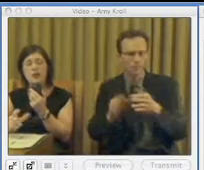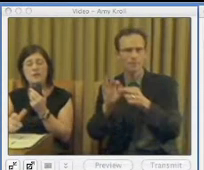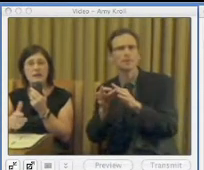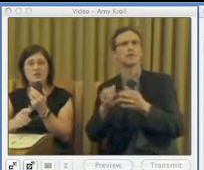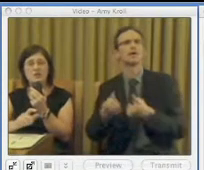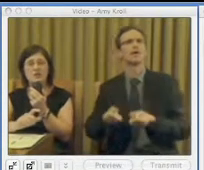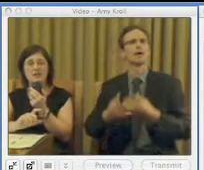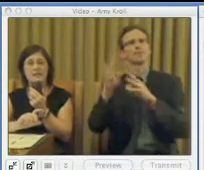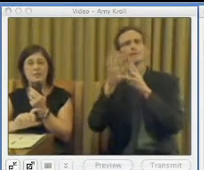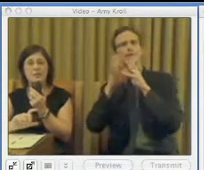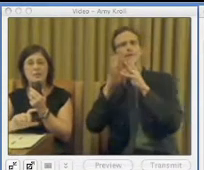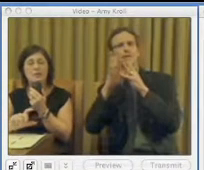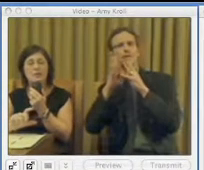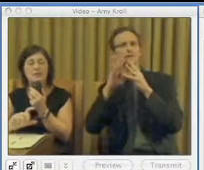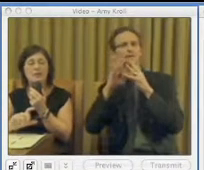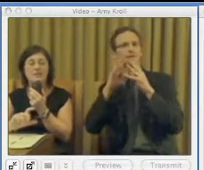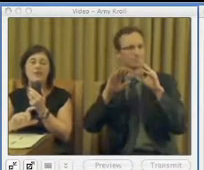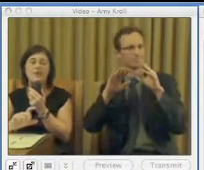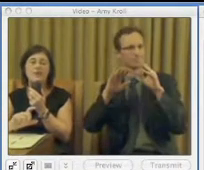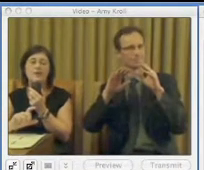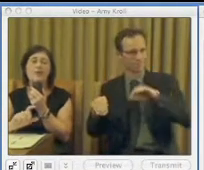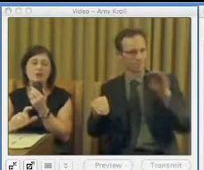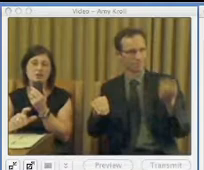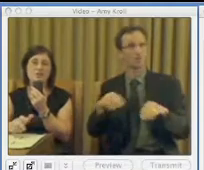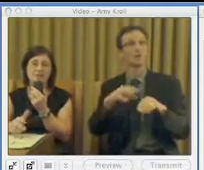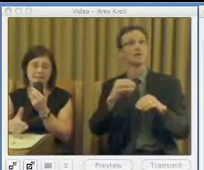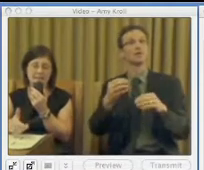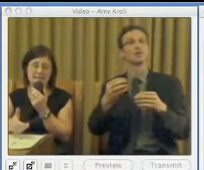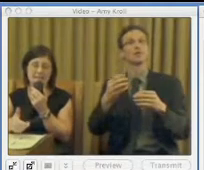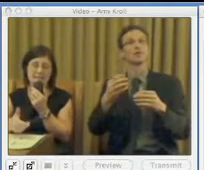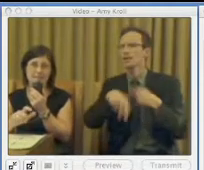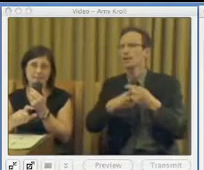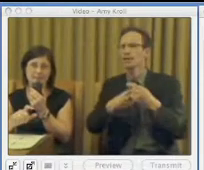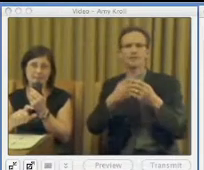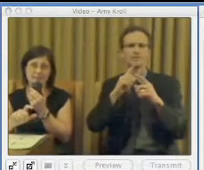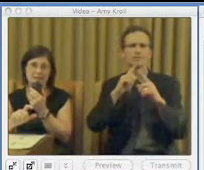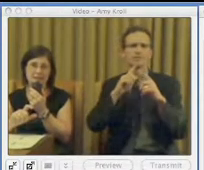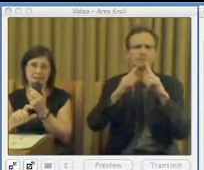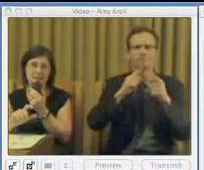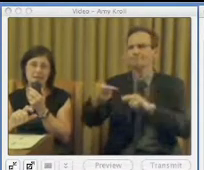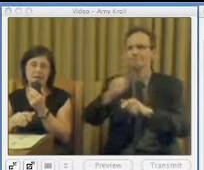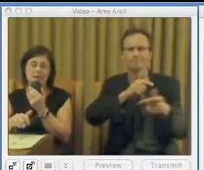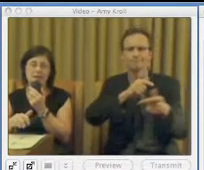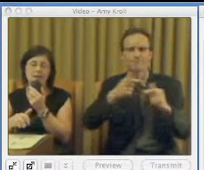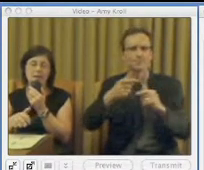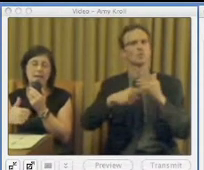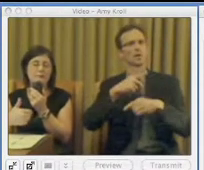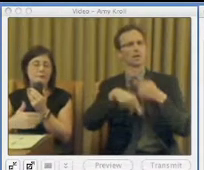And the nature of the interaction and the level of cooperation that's needed.